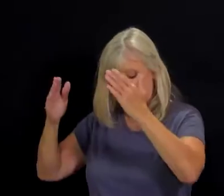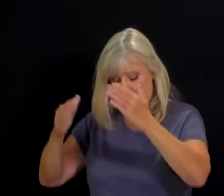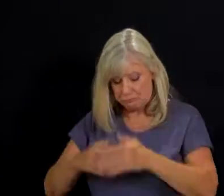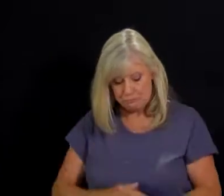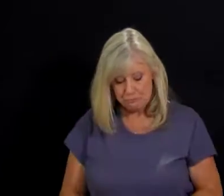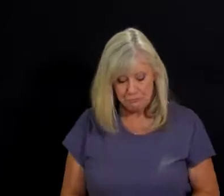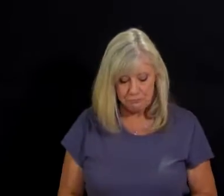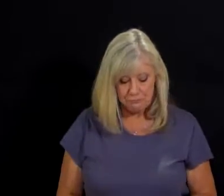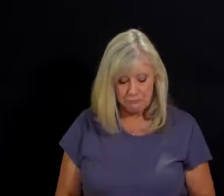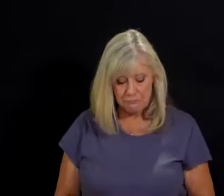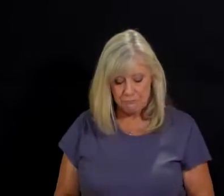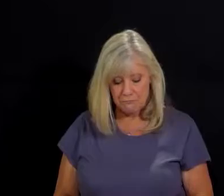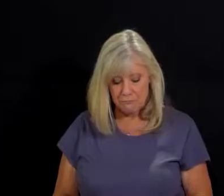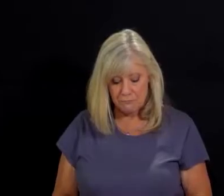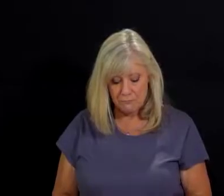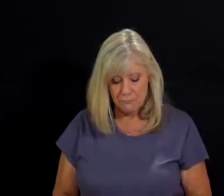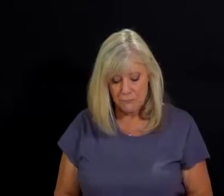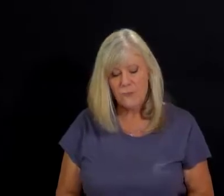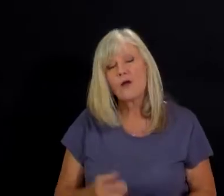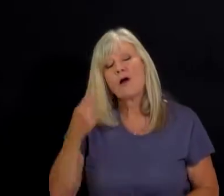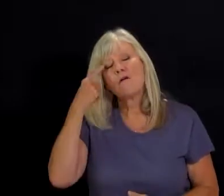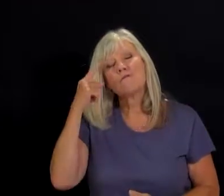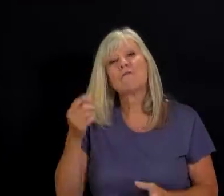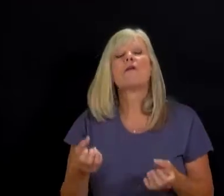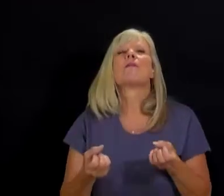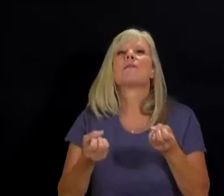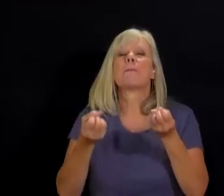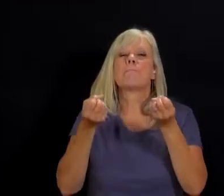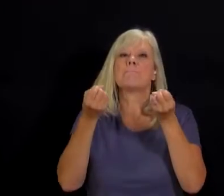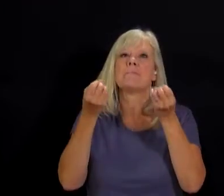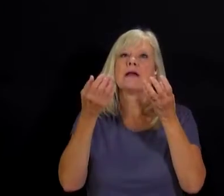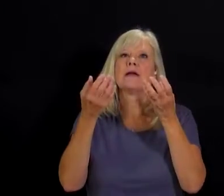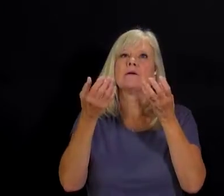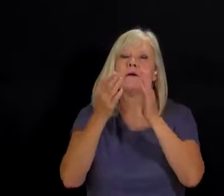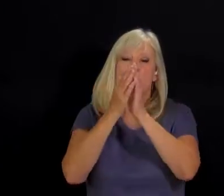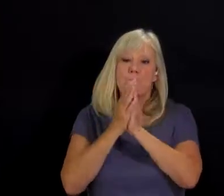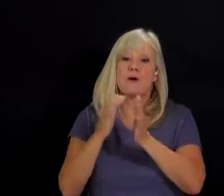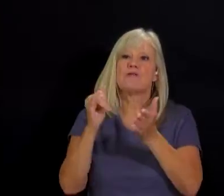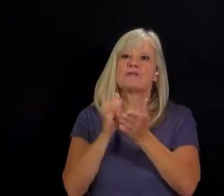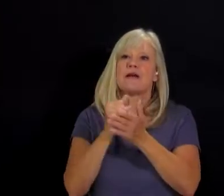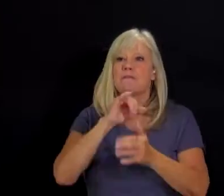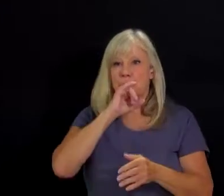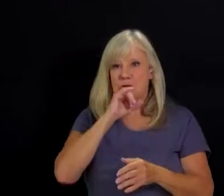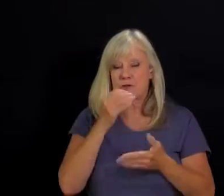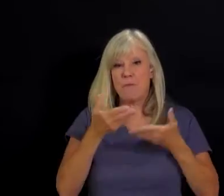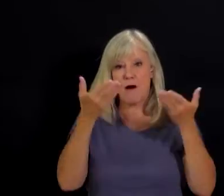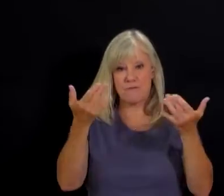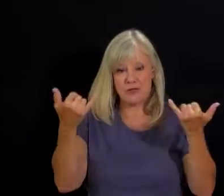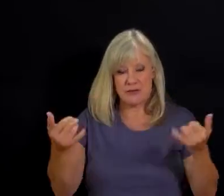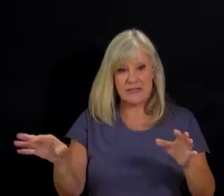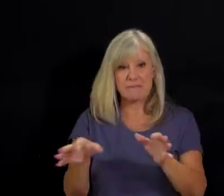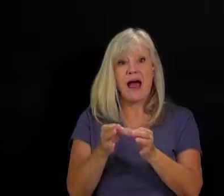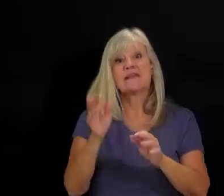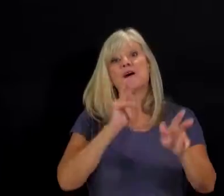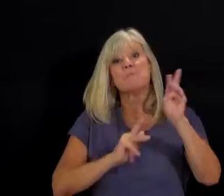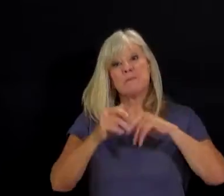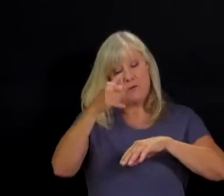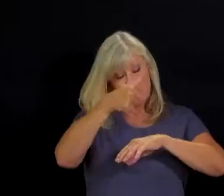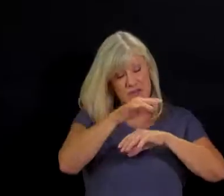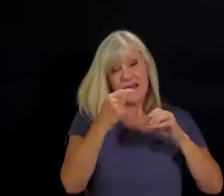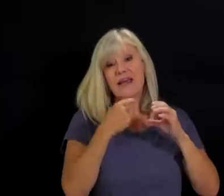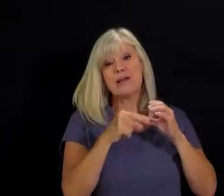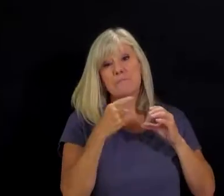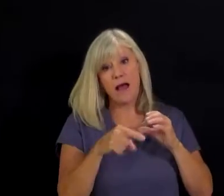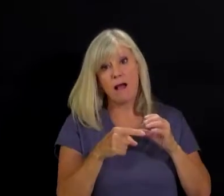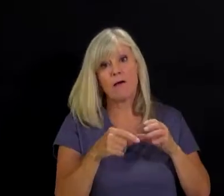prayer. For the many intentions that the bishop offers normally at this Mass, those who have asked for prayers,